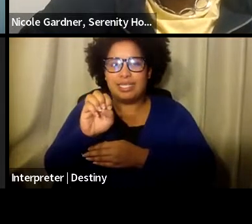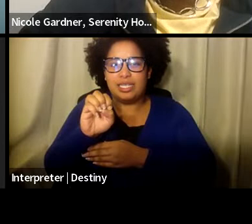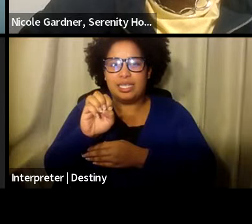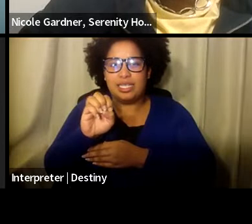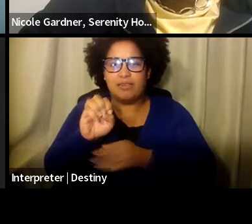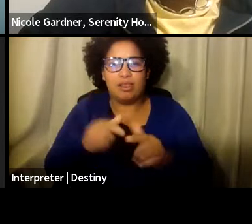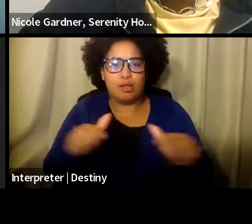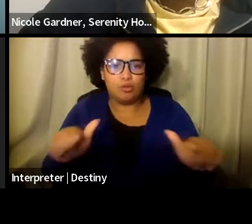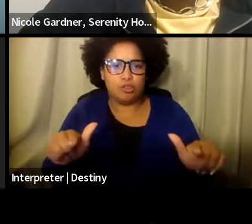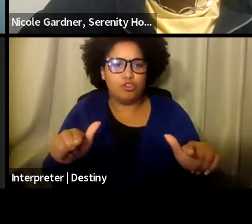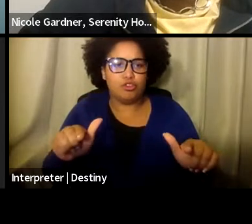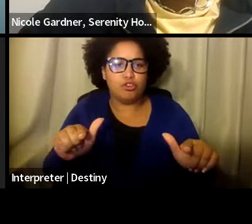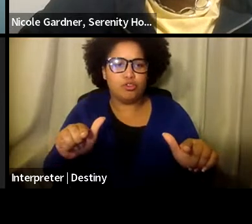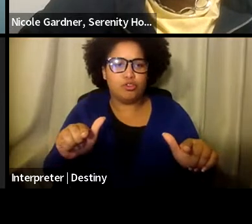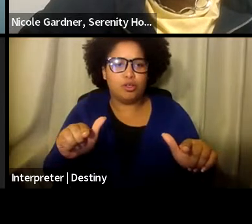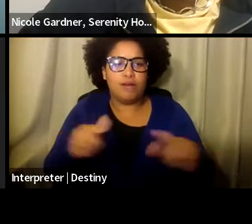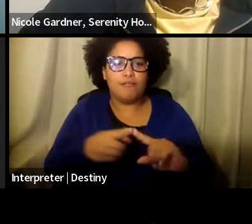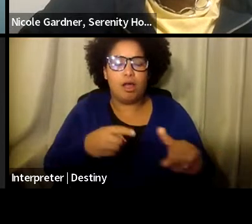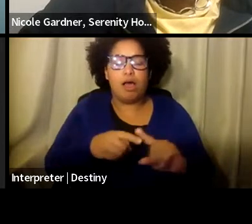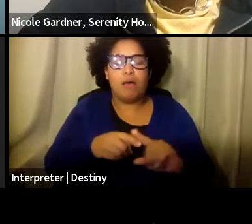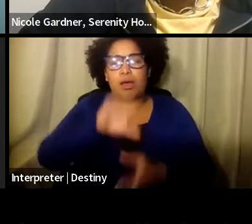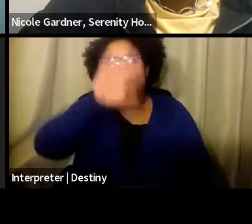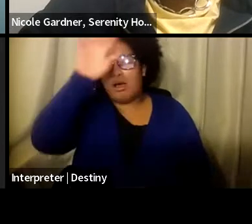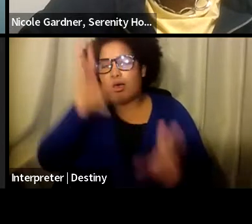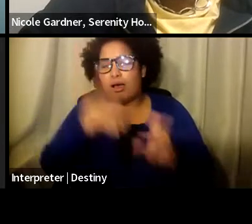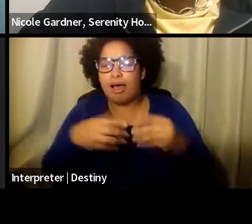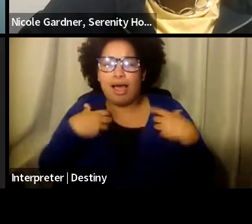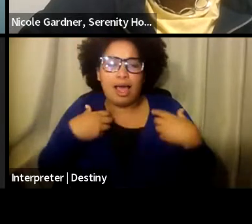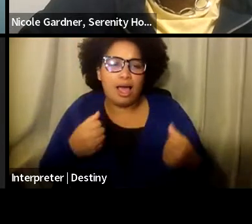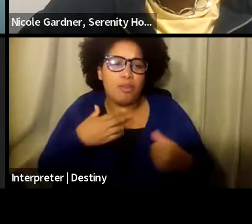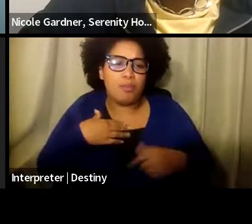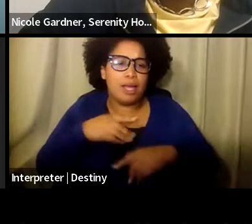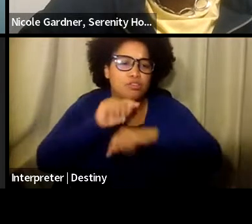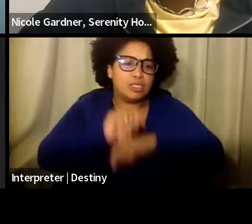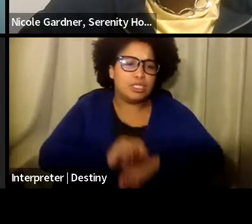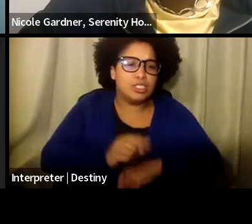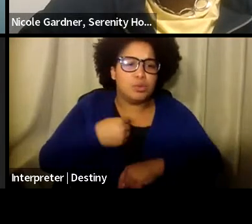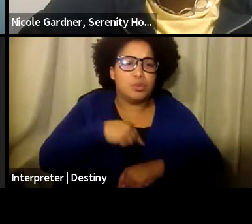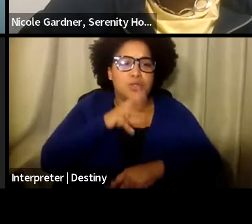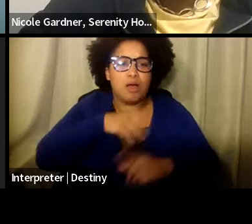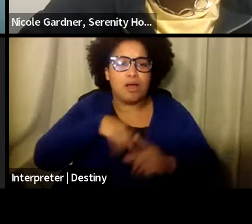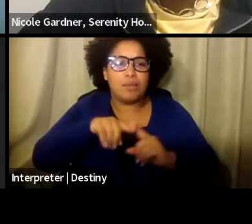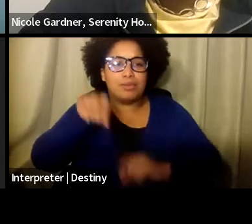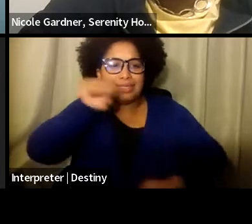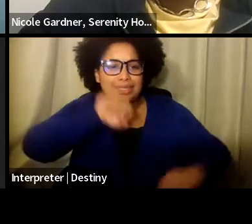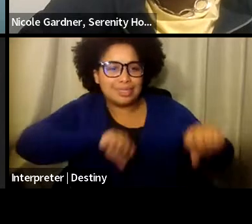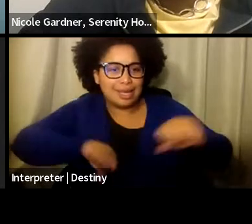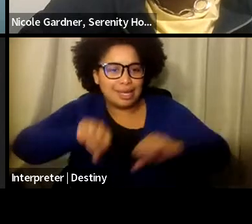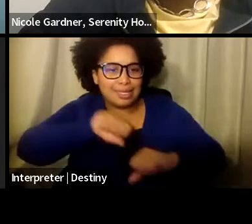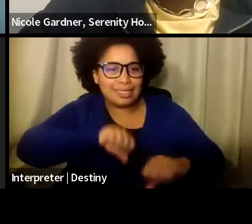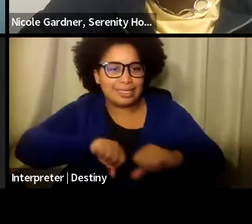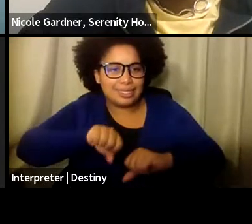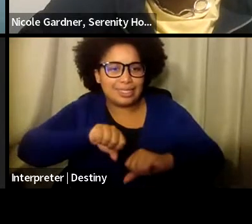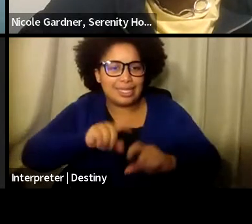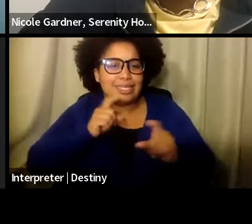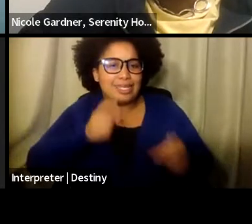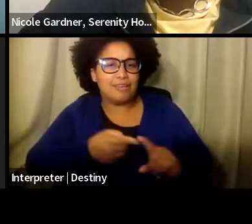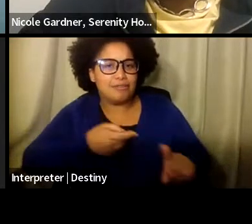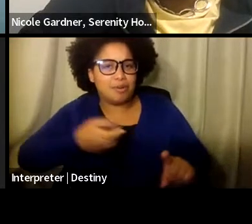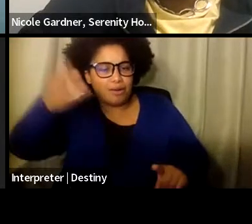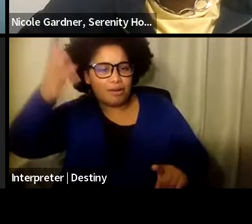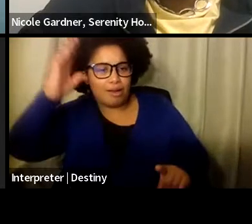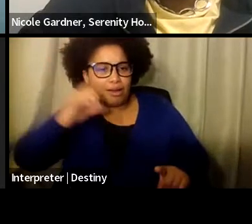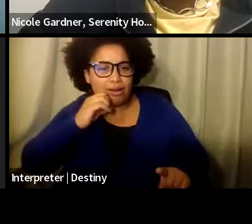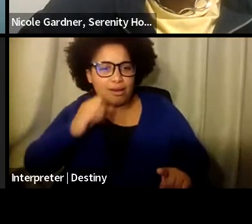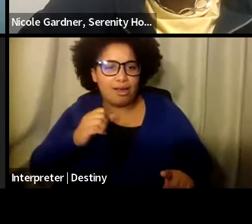tradition, wellness, wholeness. My tradition, we talk about, science as a gift from God,